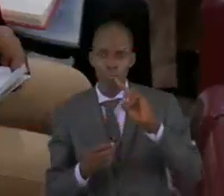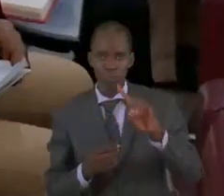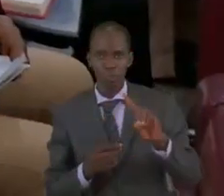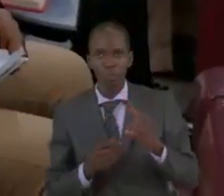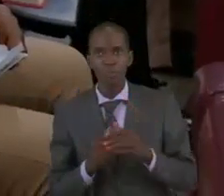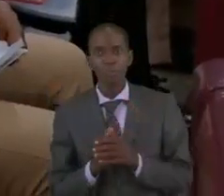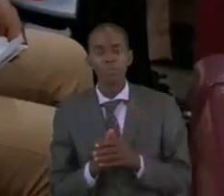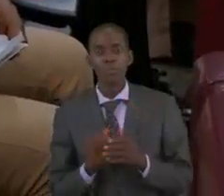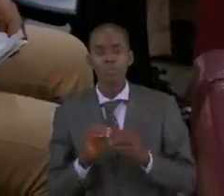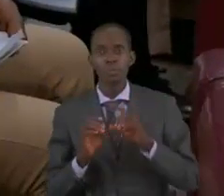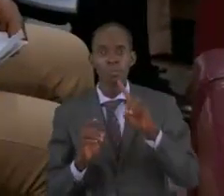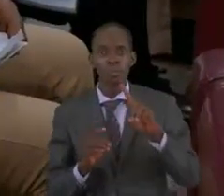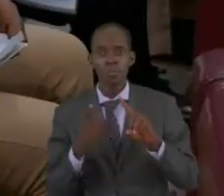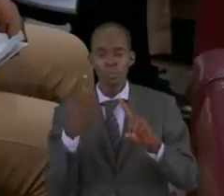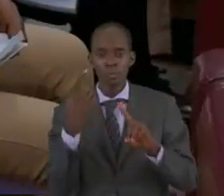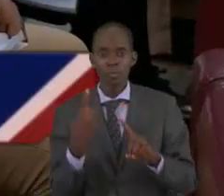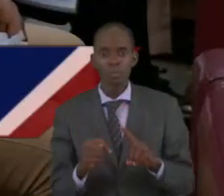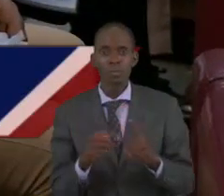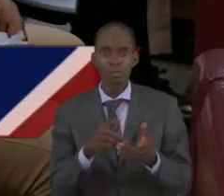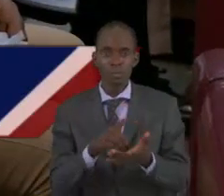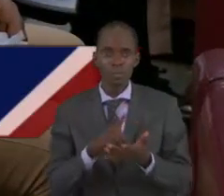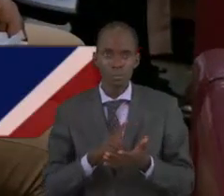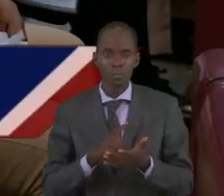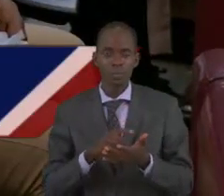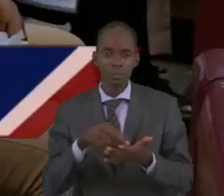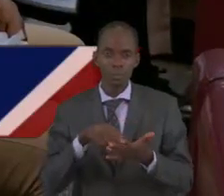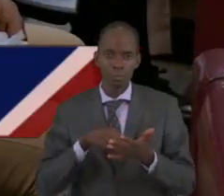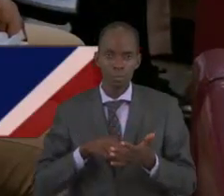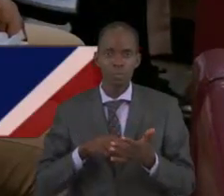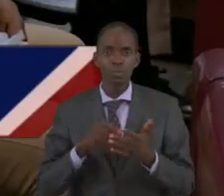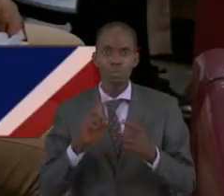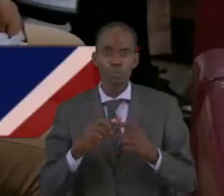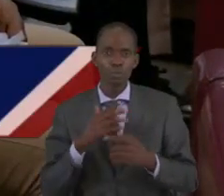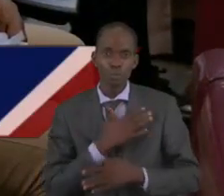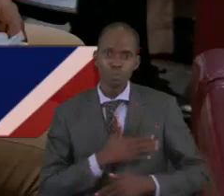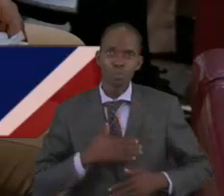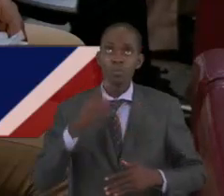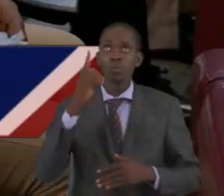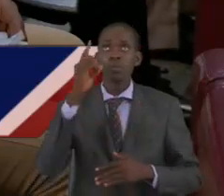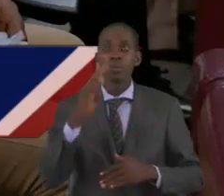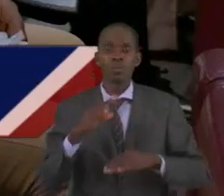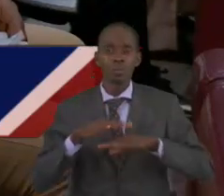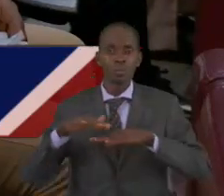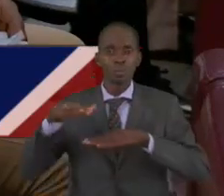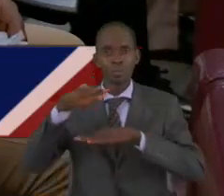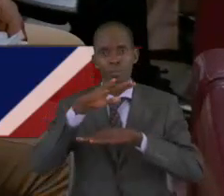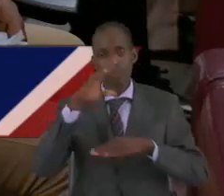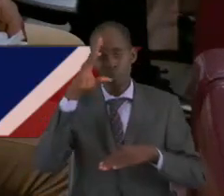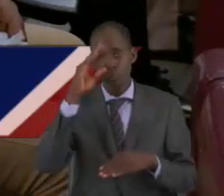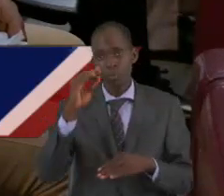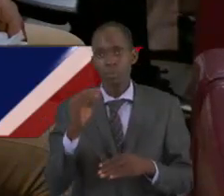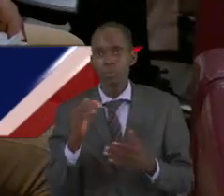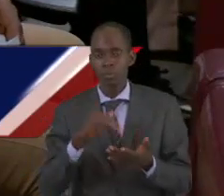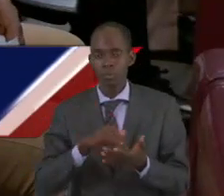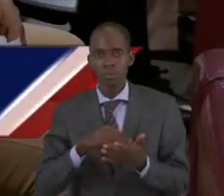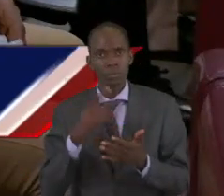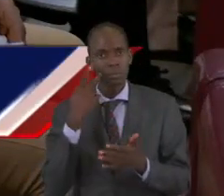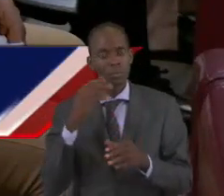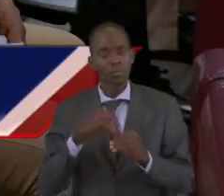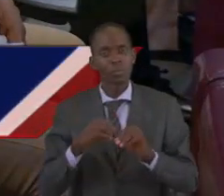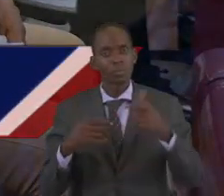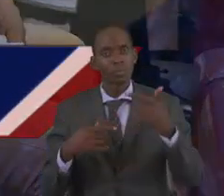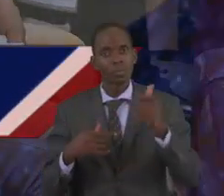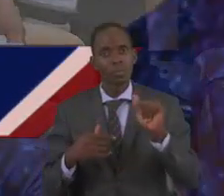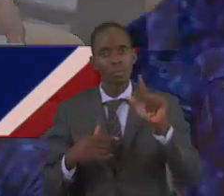Number one is the demand to please God above men. Once again, Galatians chapter